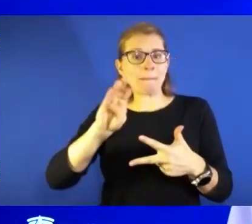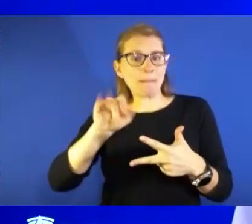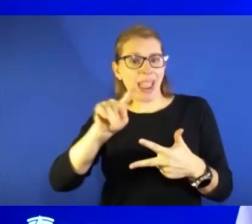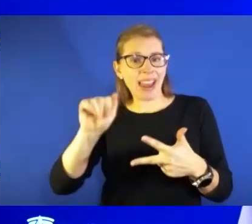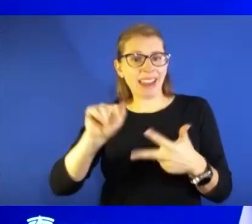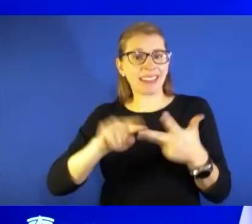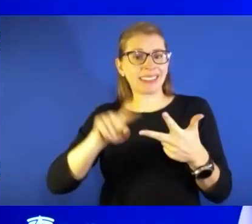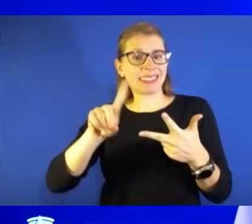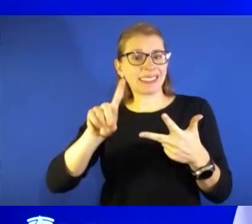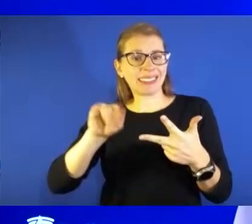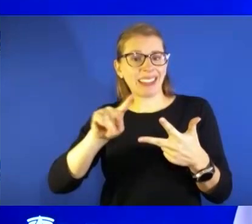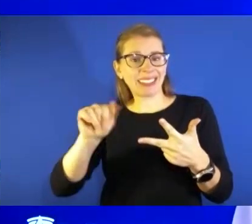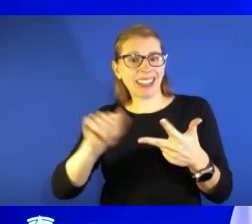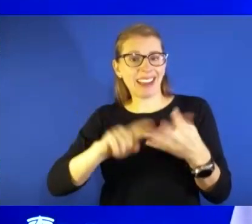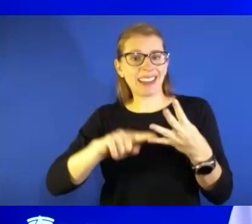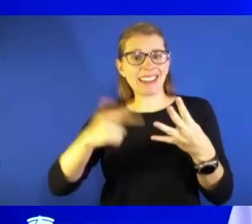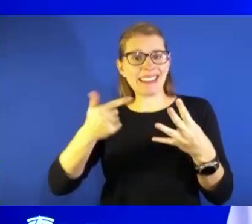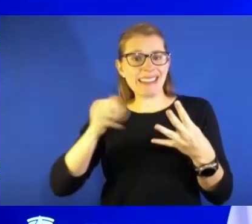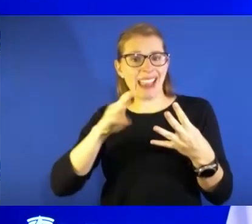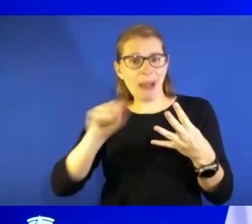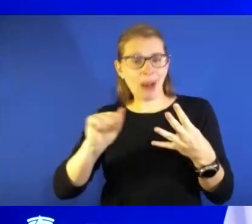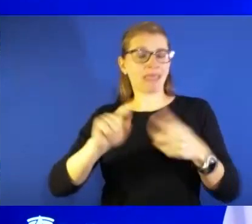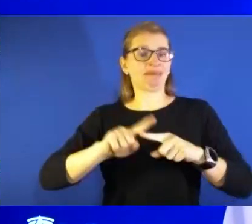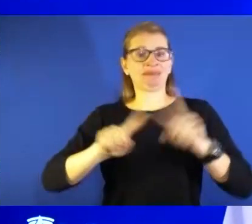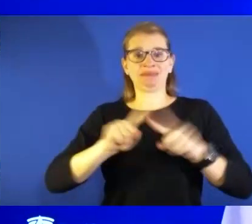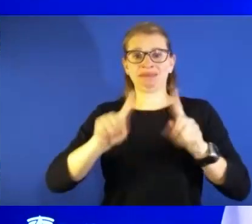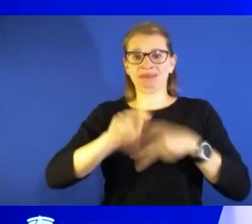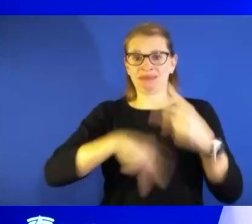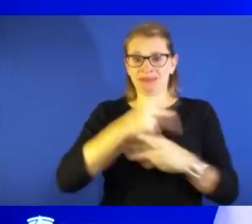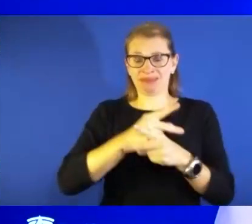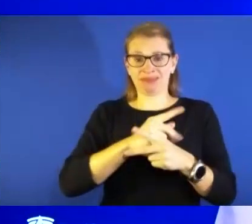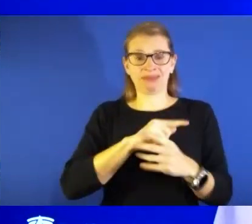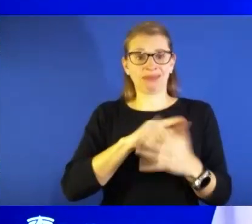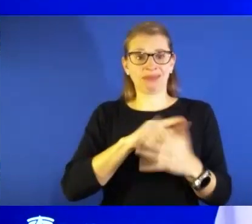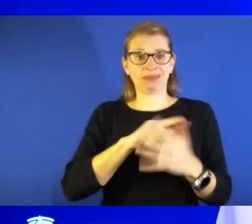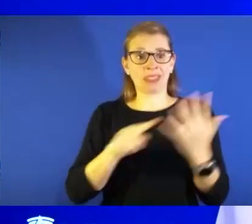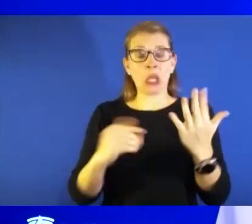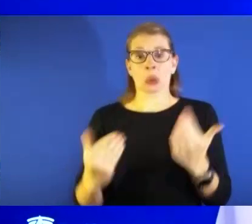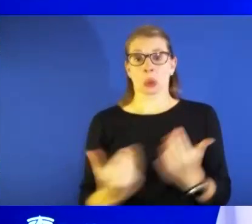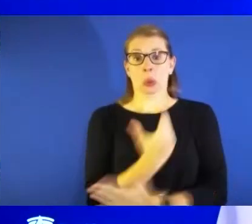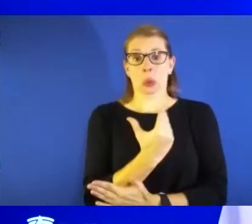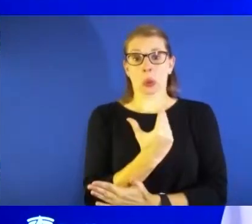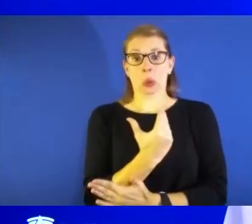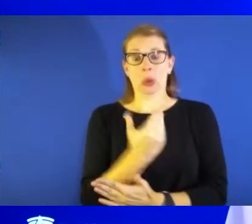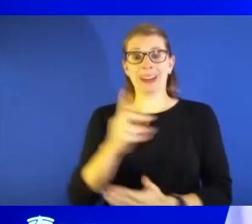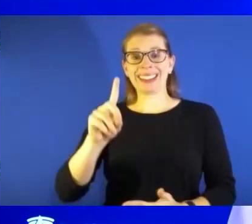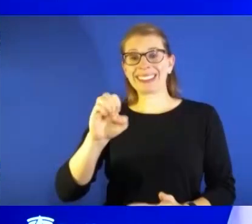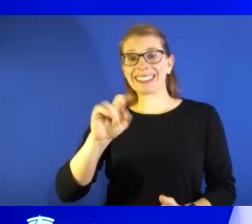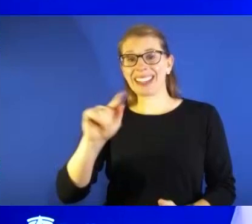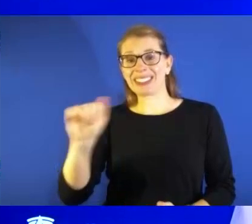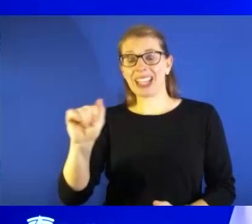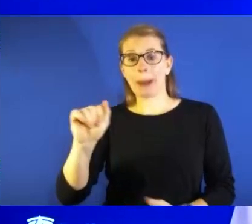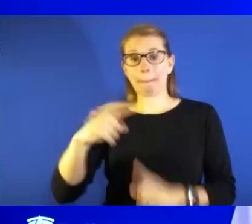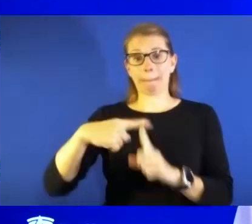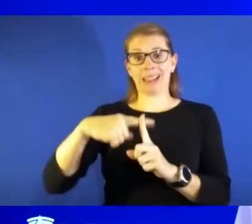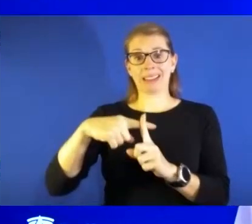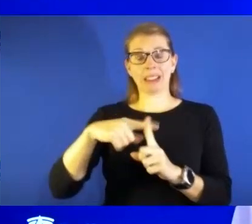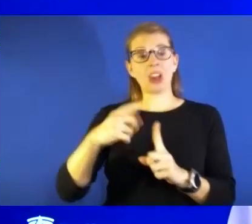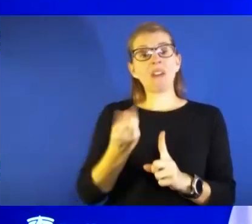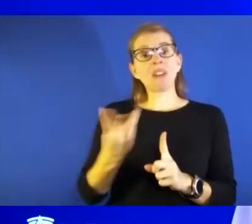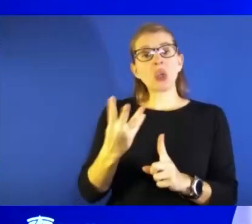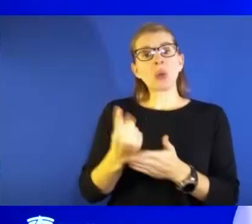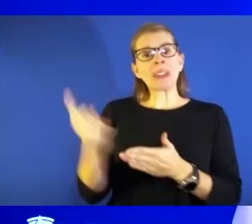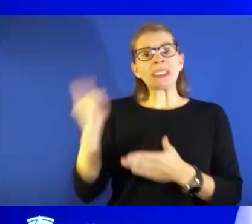variants. Now there seems to be a new Delta Plus. A few weeks ago there was a Delta Plus that was